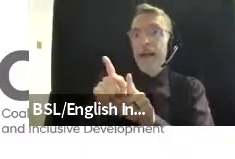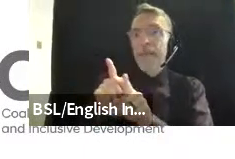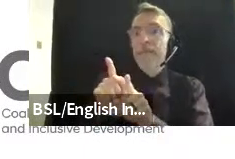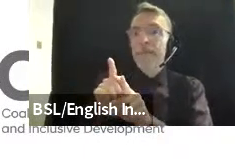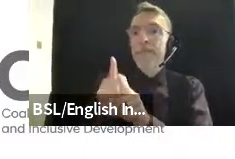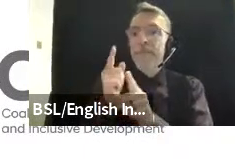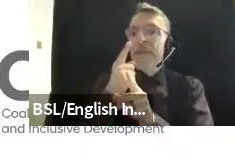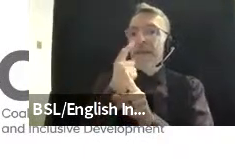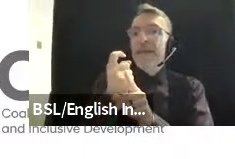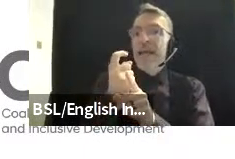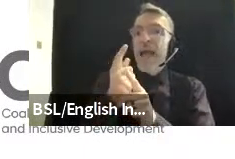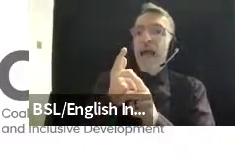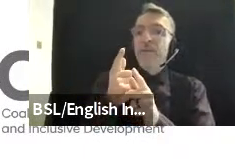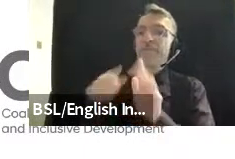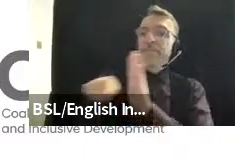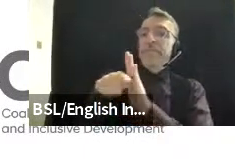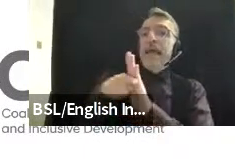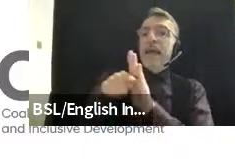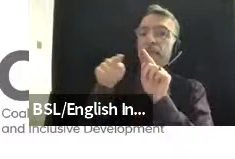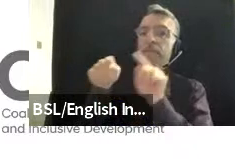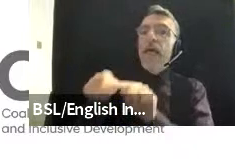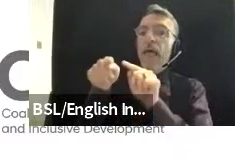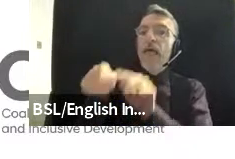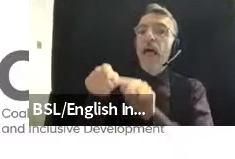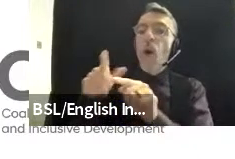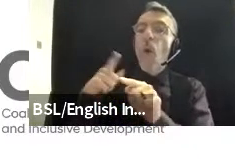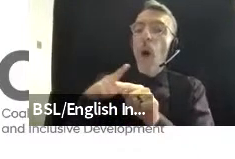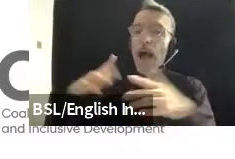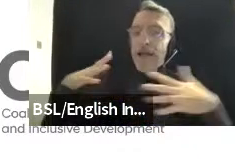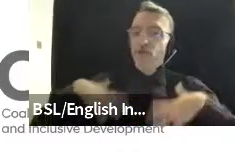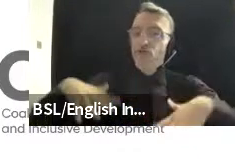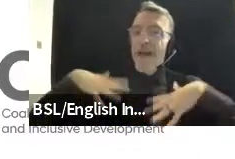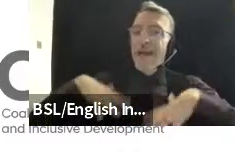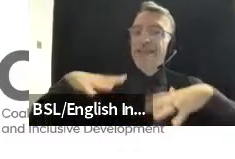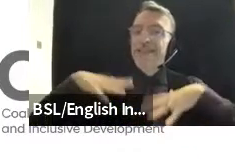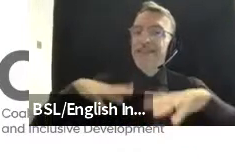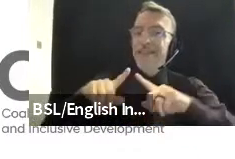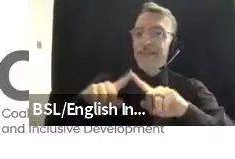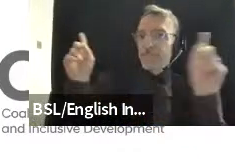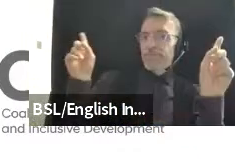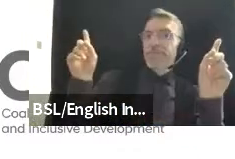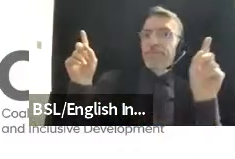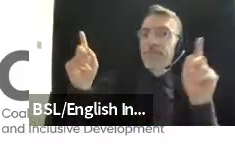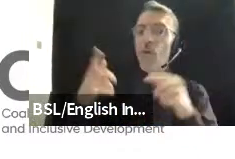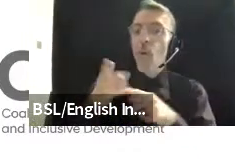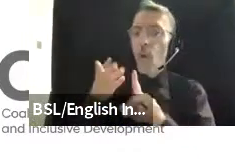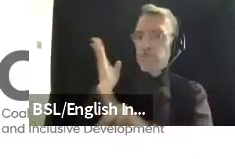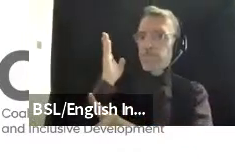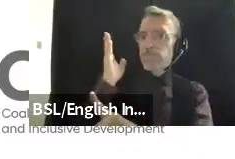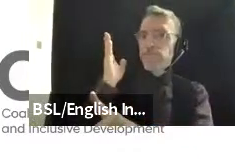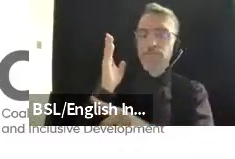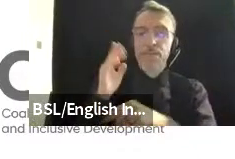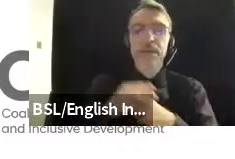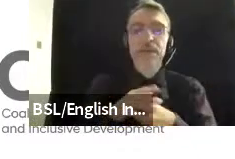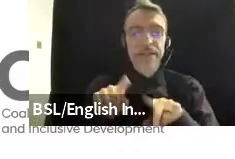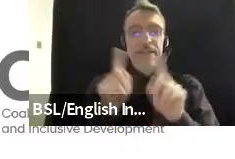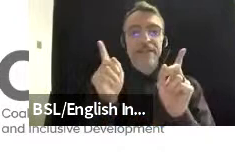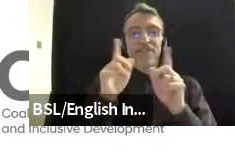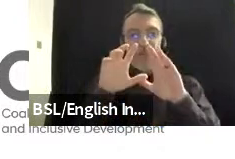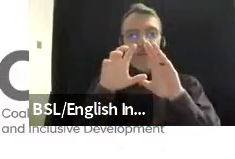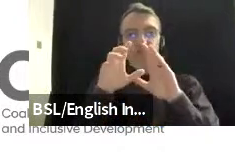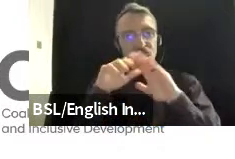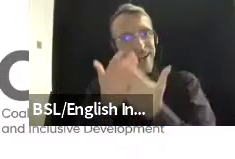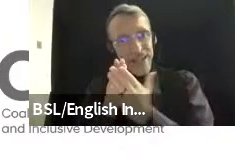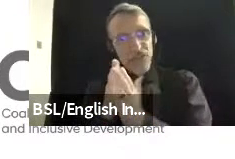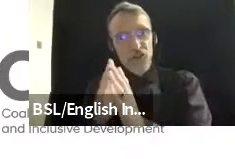singled out for negative treatment because of the way they dressed or because of various aspects which made them identifiable as religious